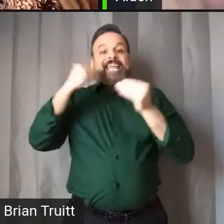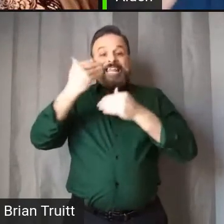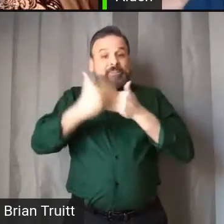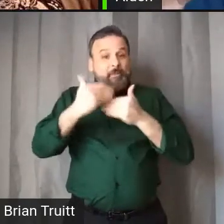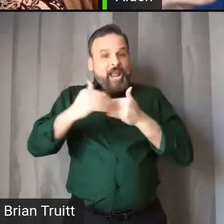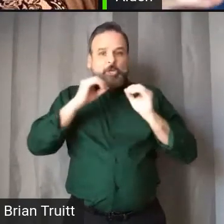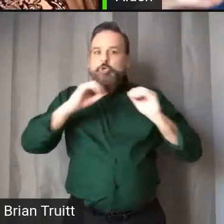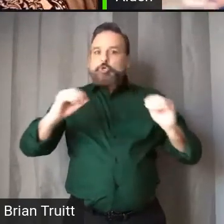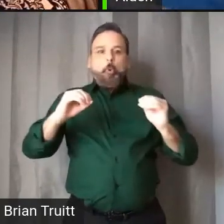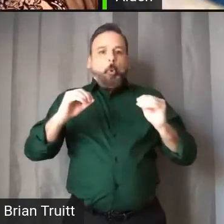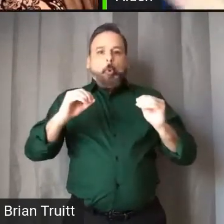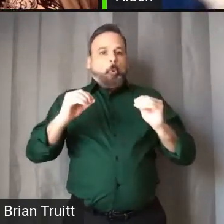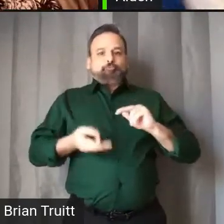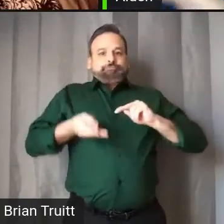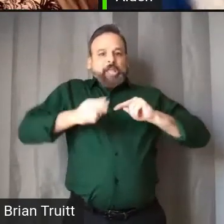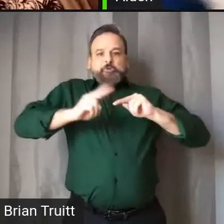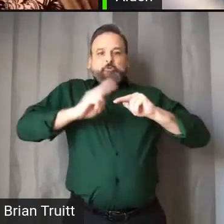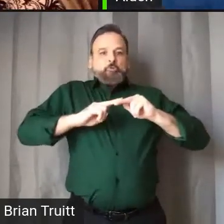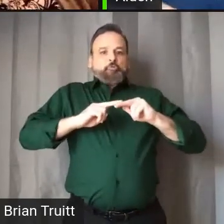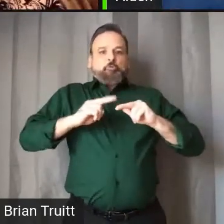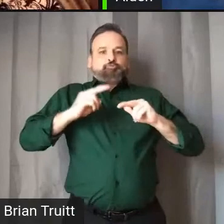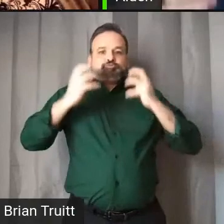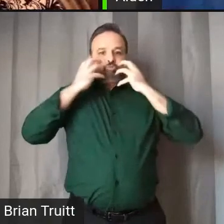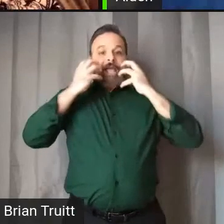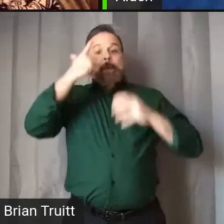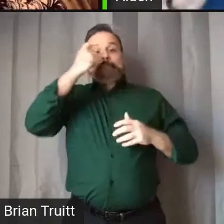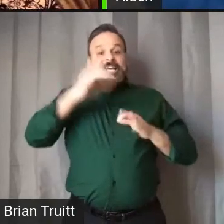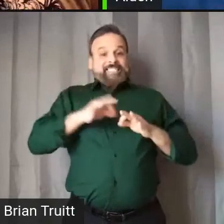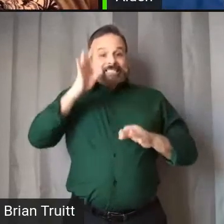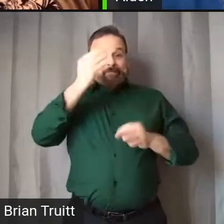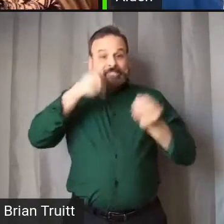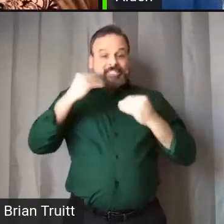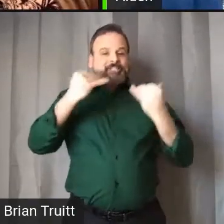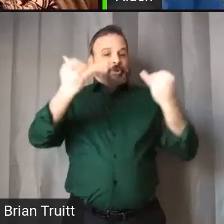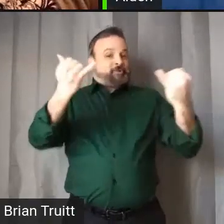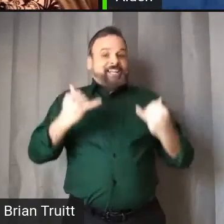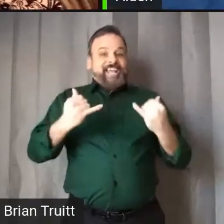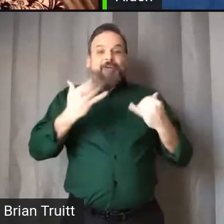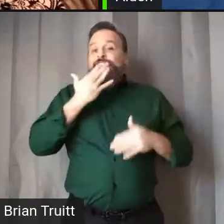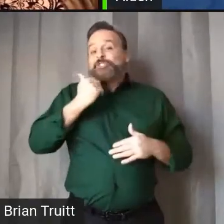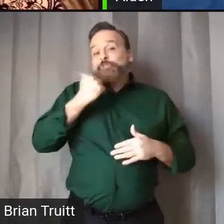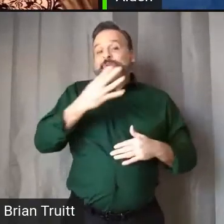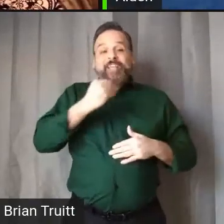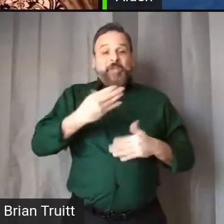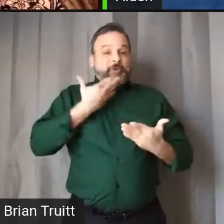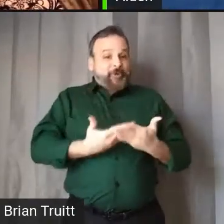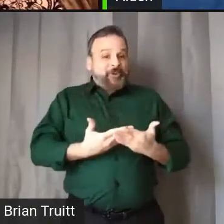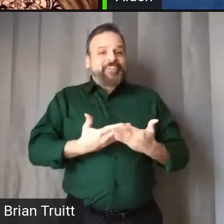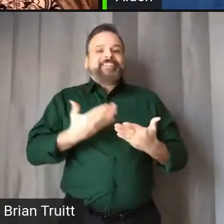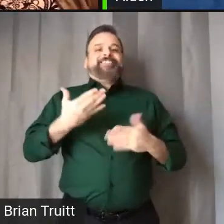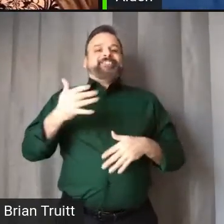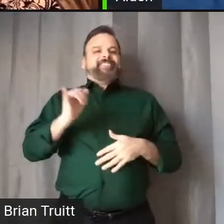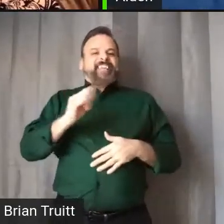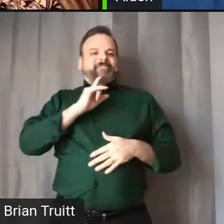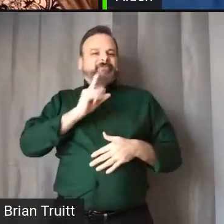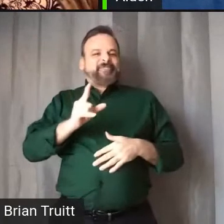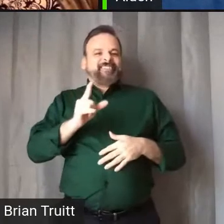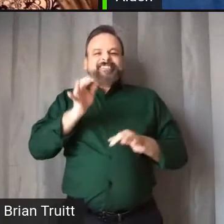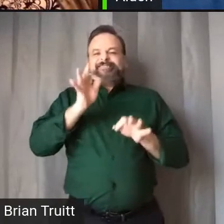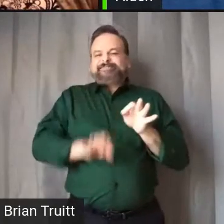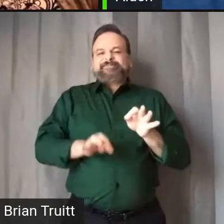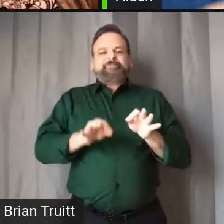calories because the spirits took all that away. So right now it's just the sweet good stuff. So it's like really small moments like